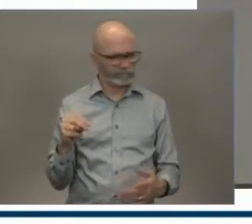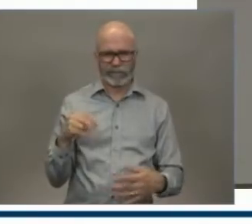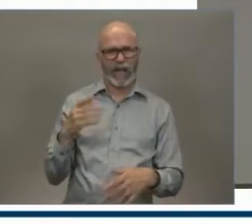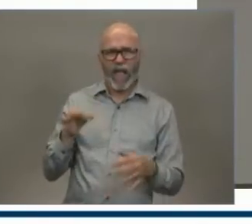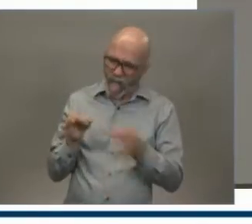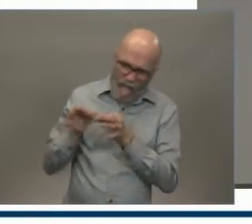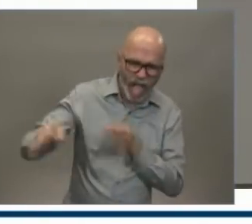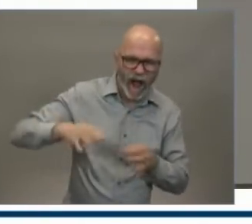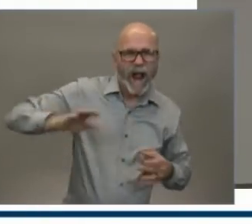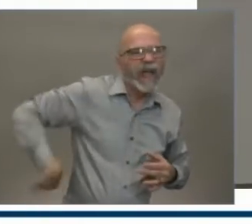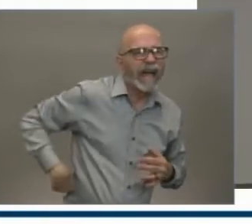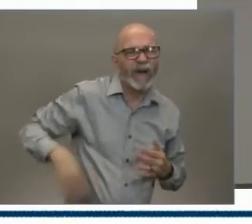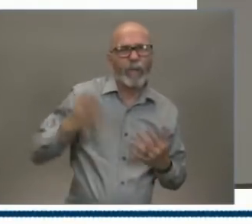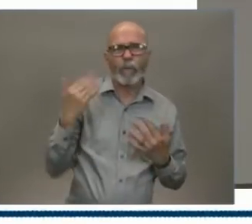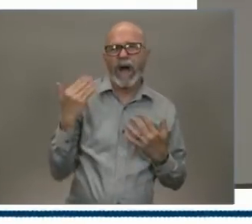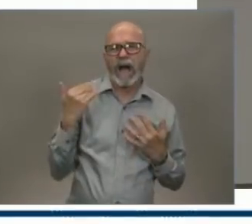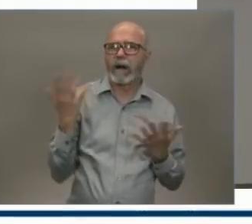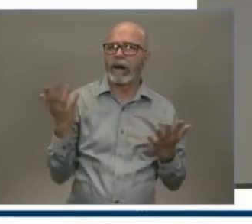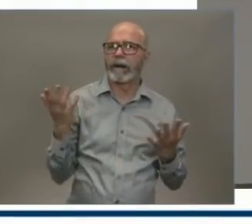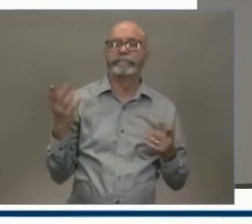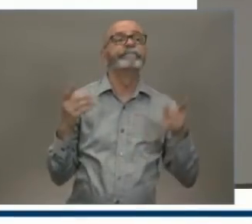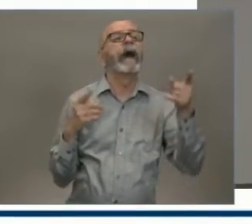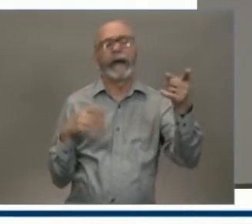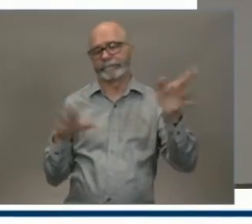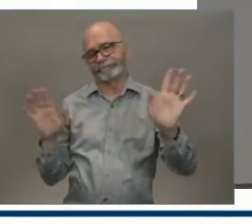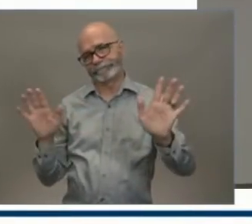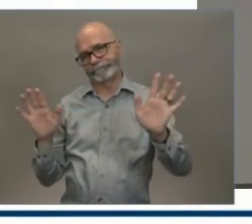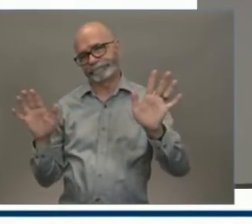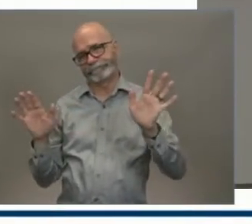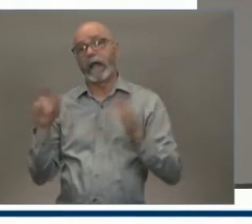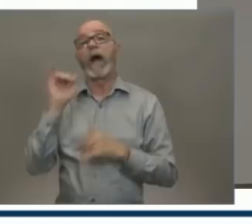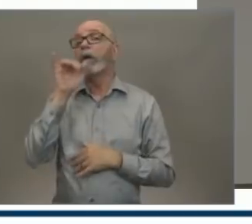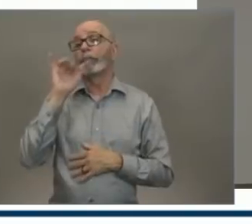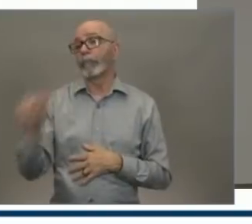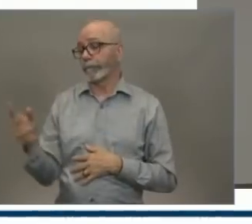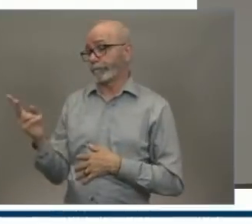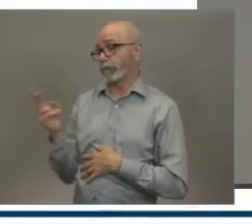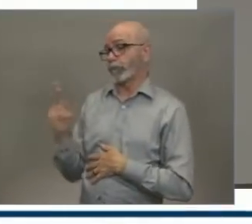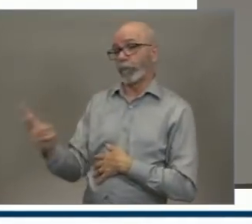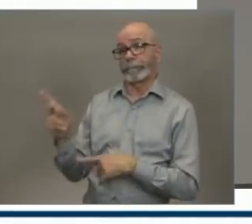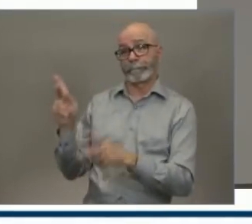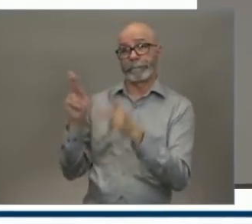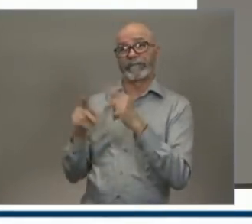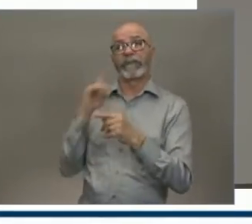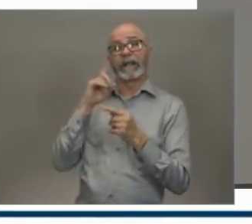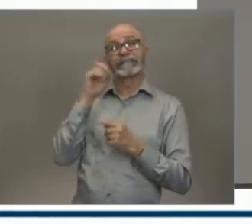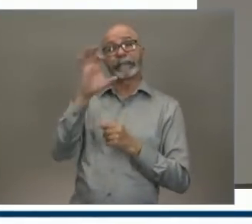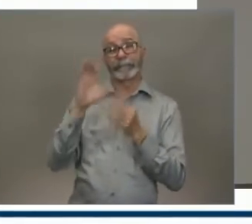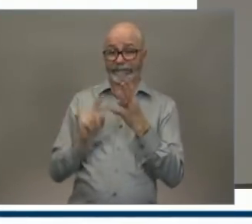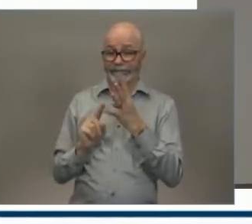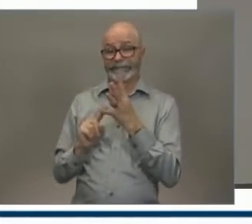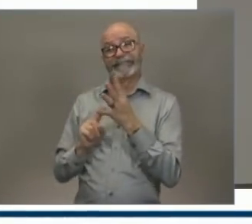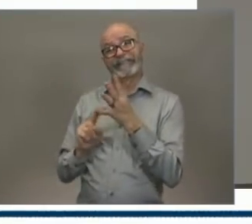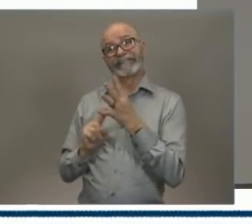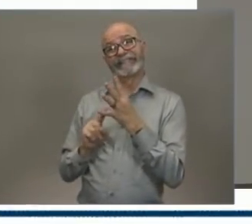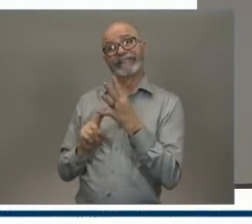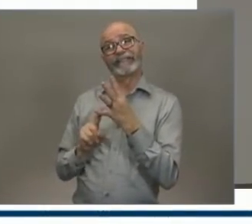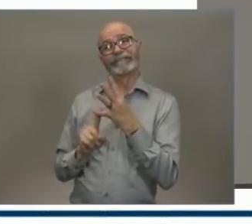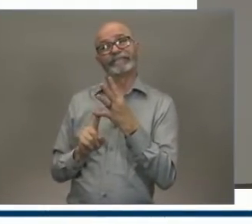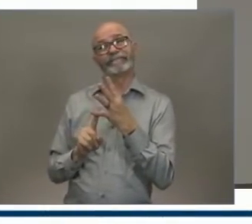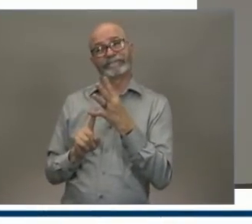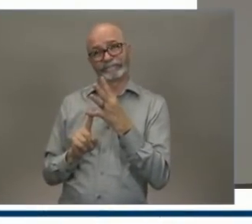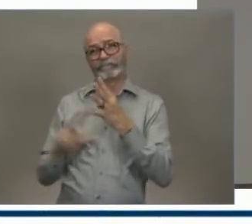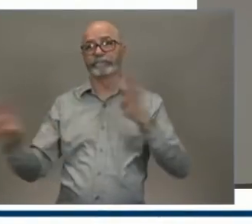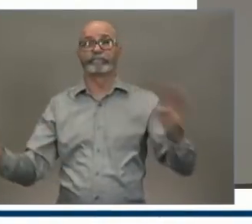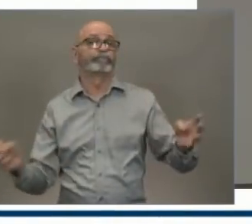Absolutely. If you understand, that specimen would have been submitted towards the end of December. The national lab